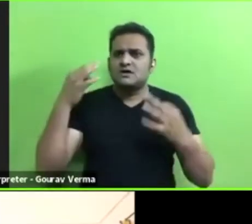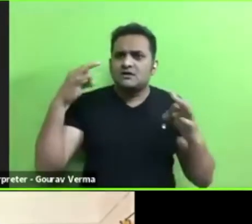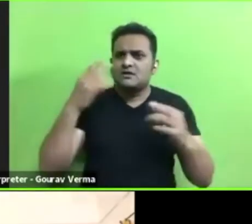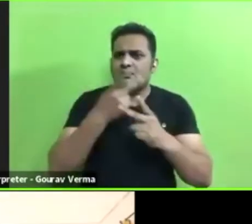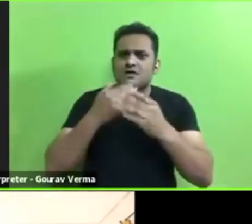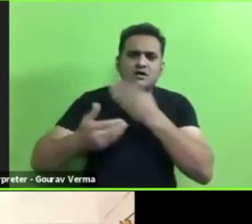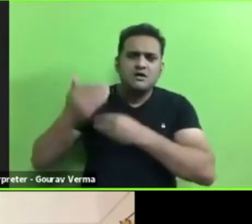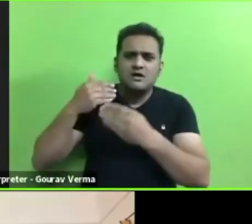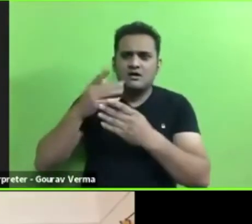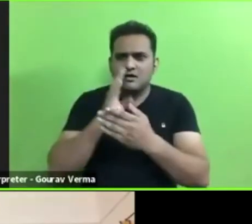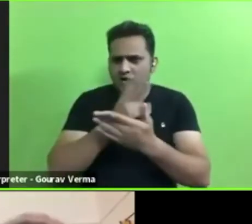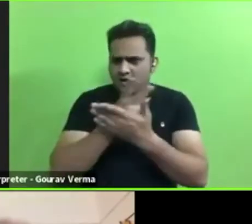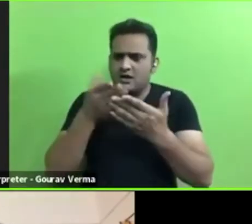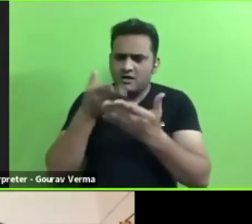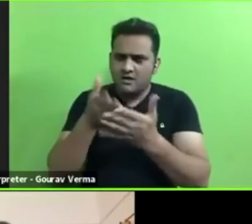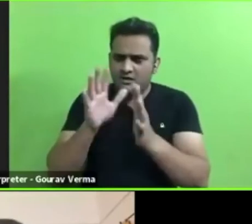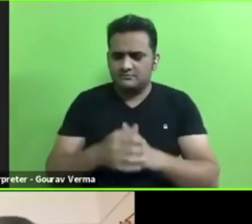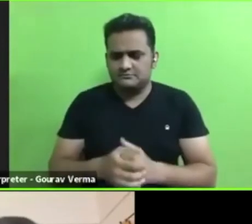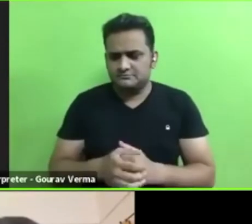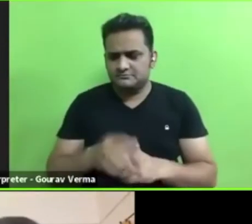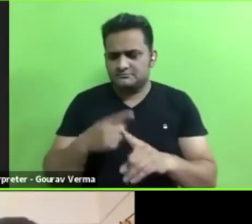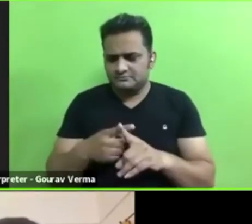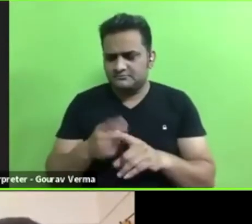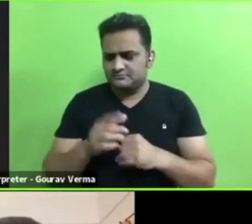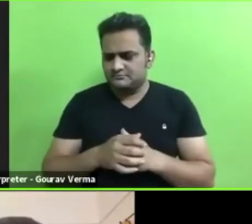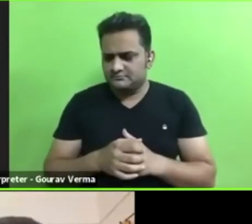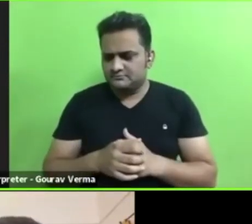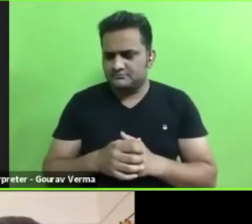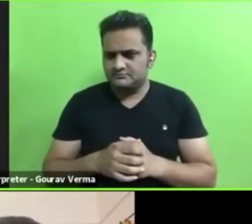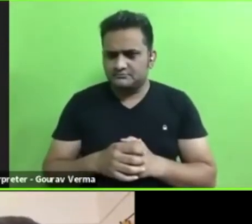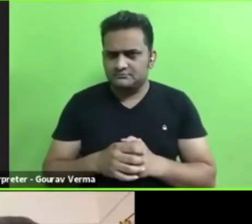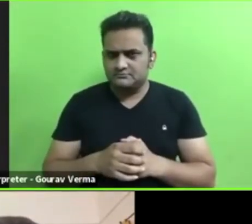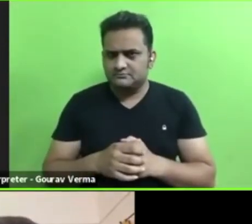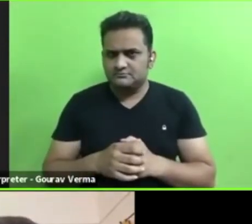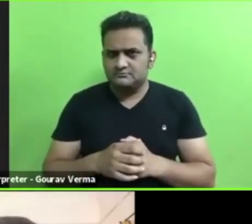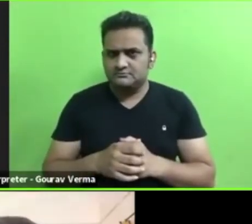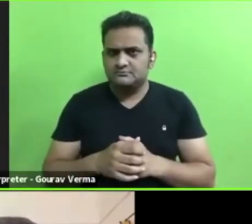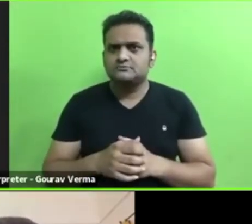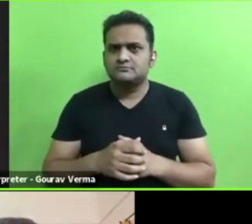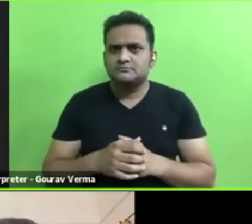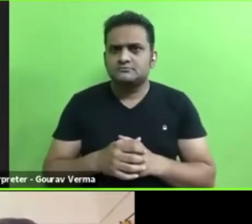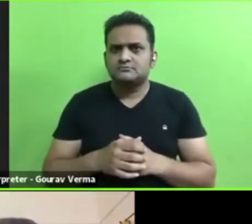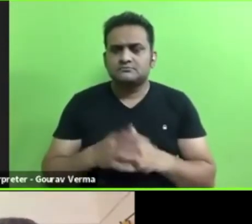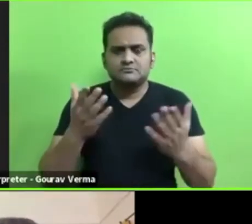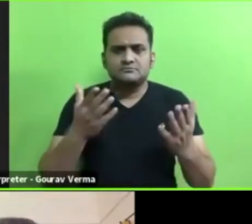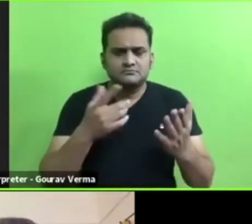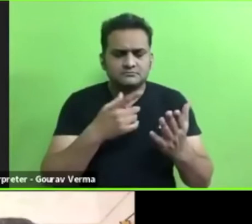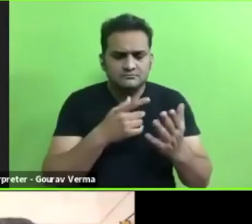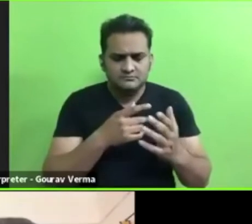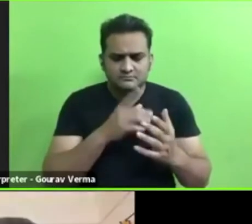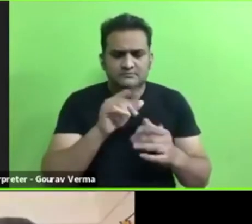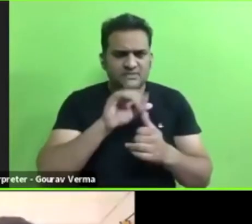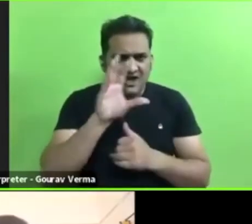Mozart, and of course the Austrian state art that was developed had